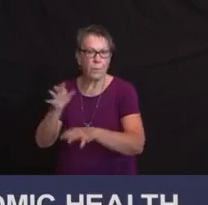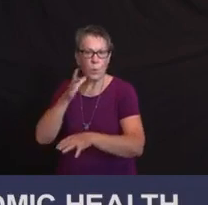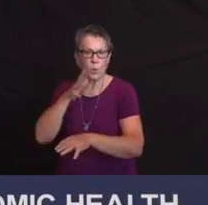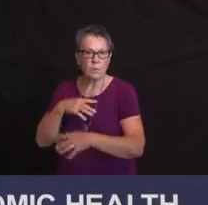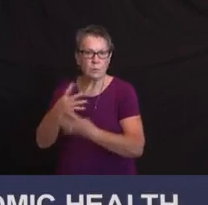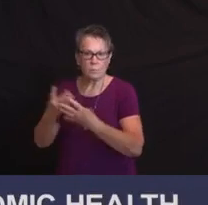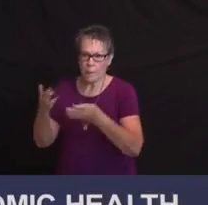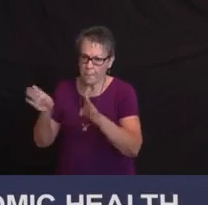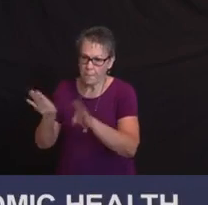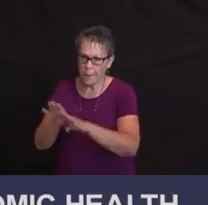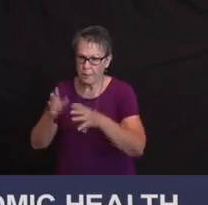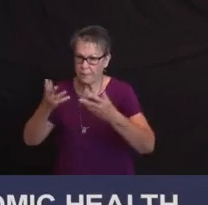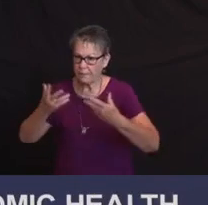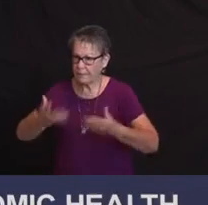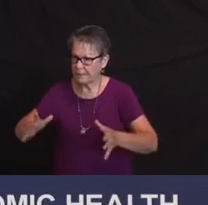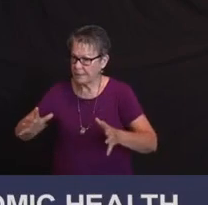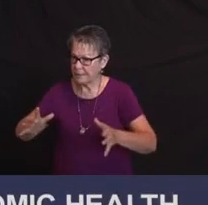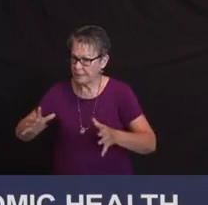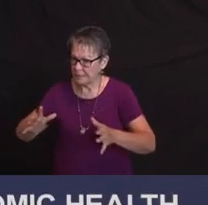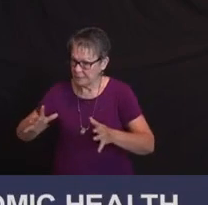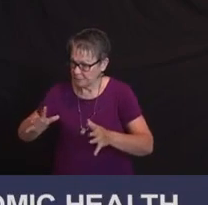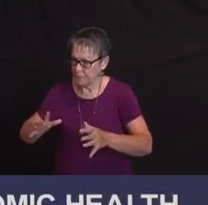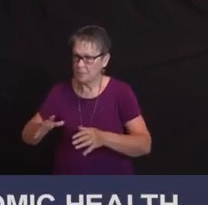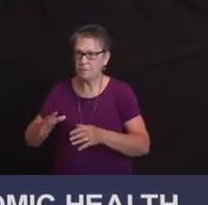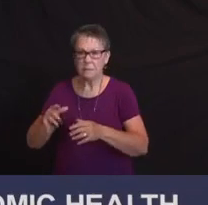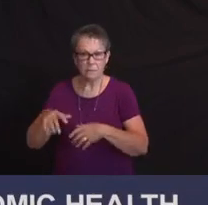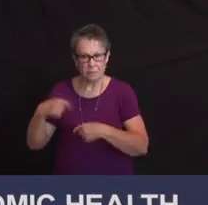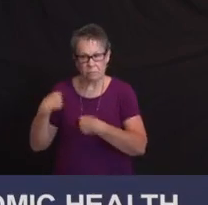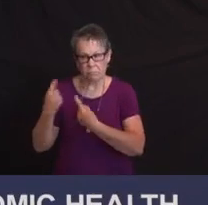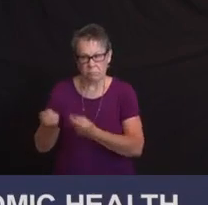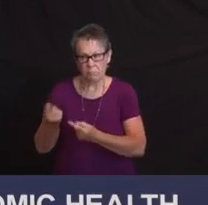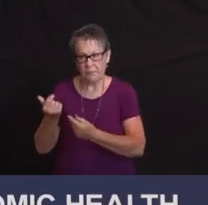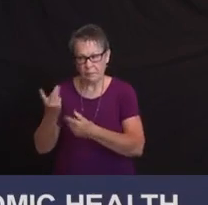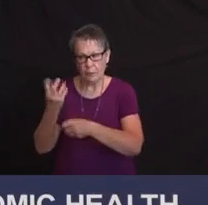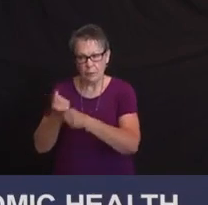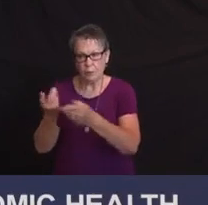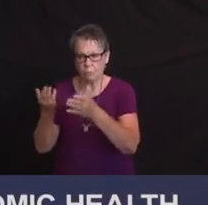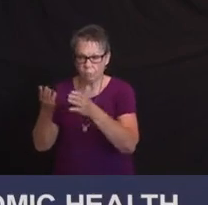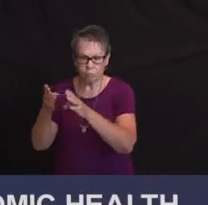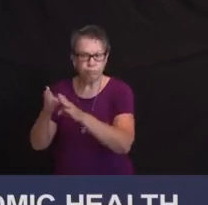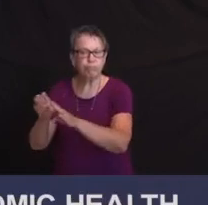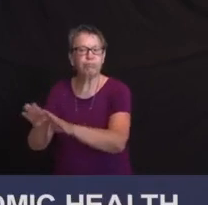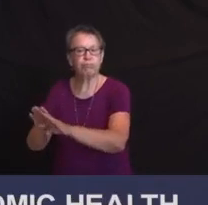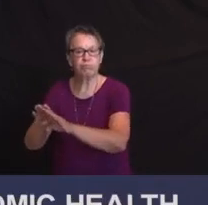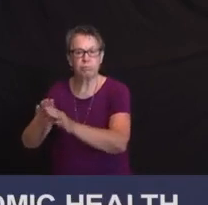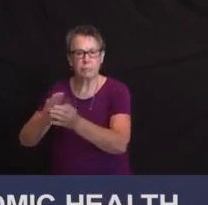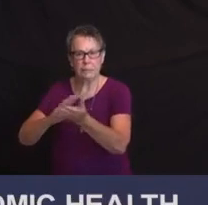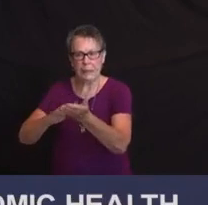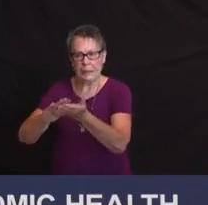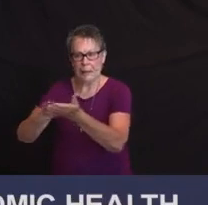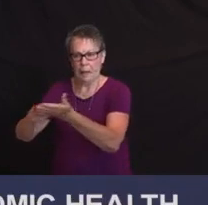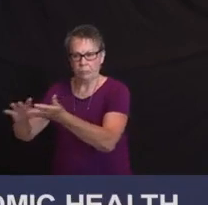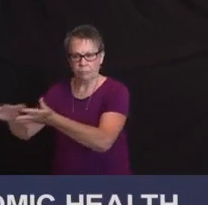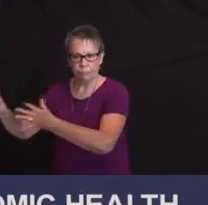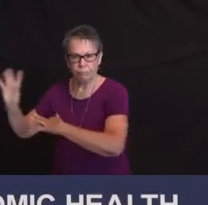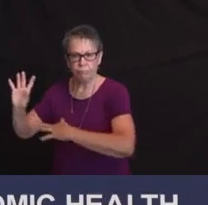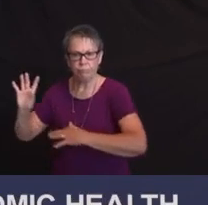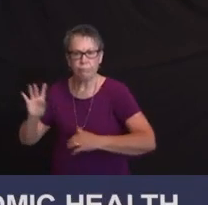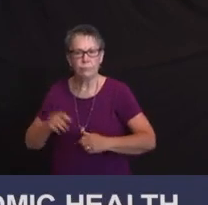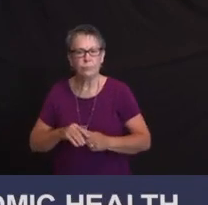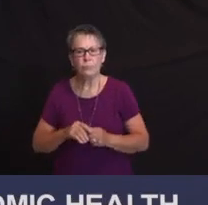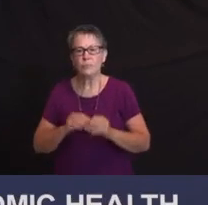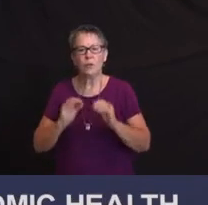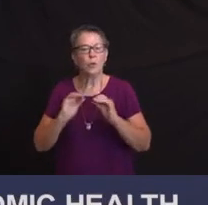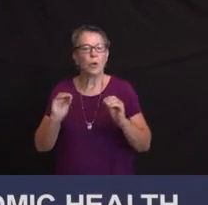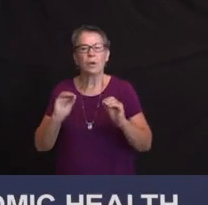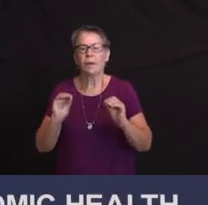new on that. No update on that, but that's something we're very focused on, but no news to make there. And finally, when you signed the recreational marijuana